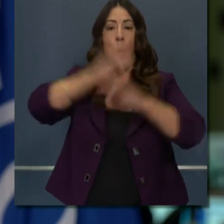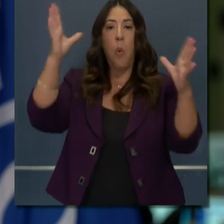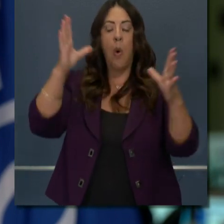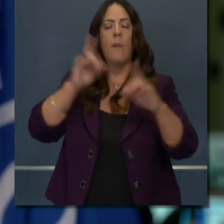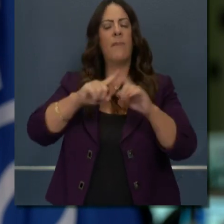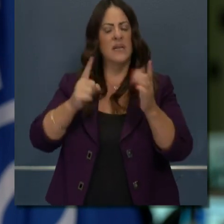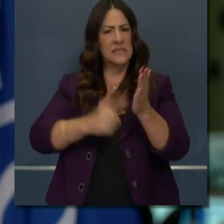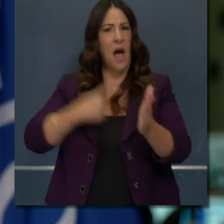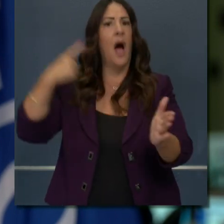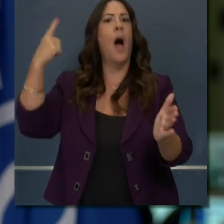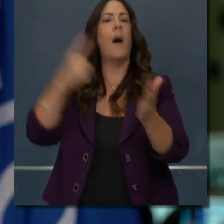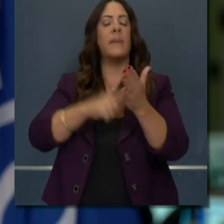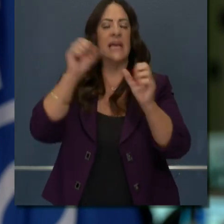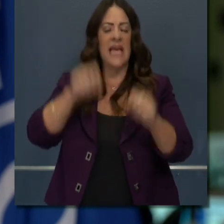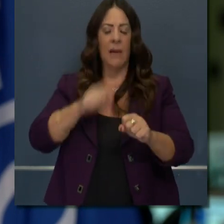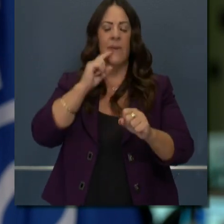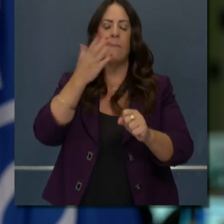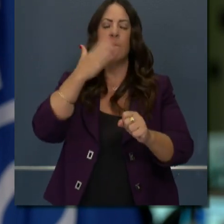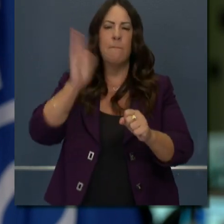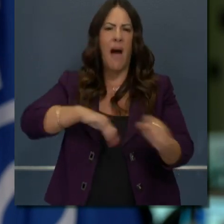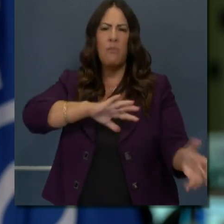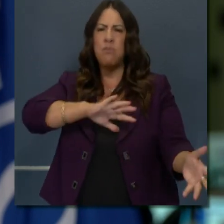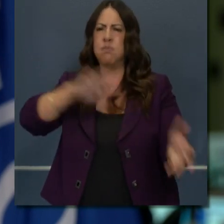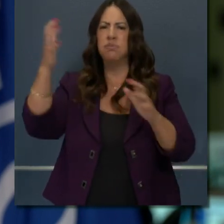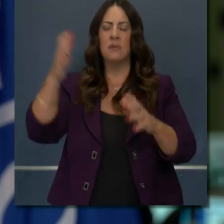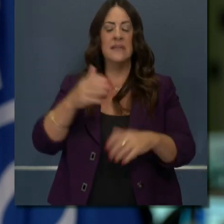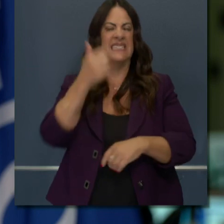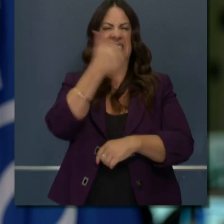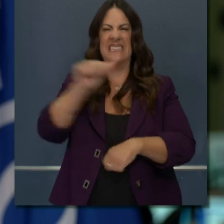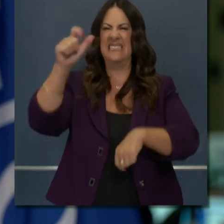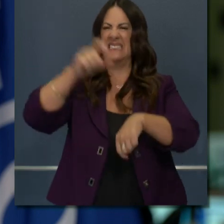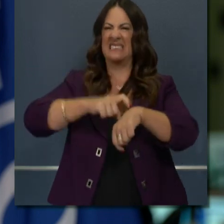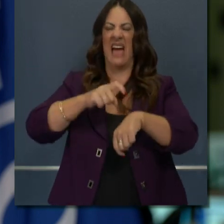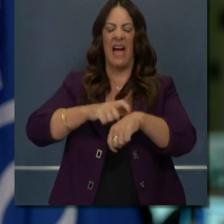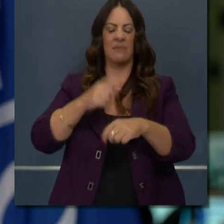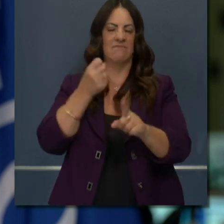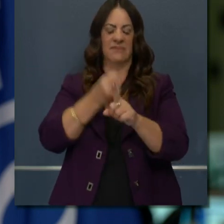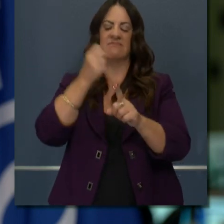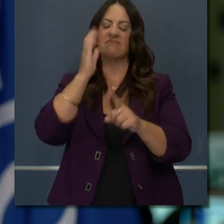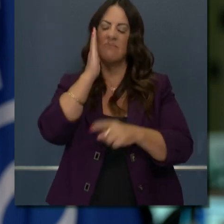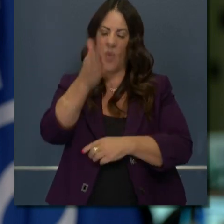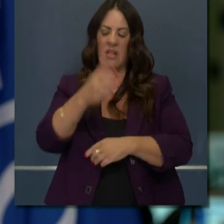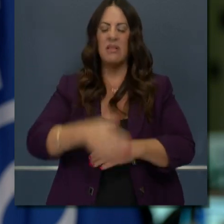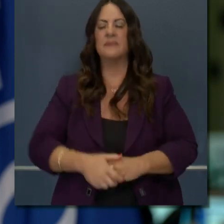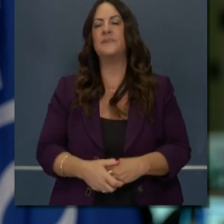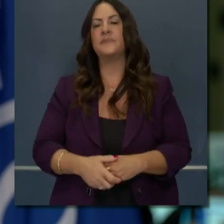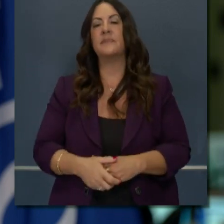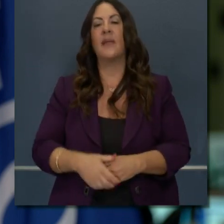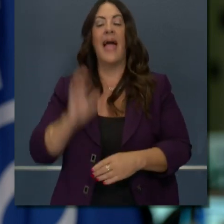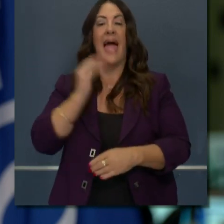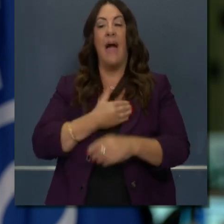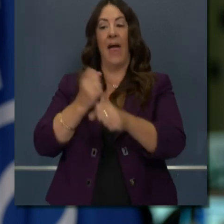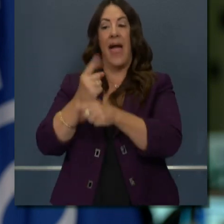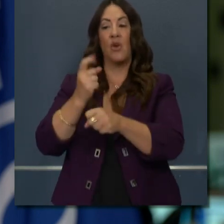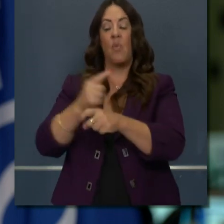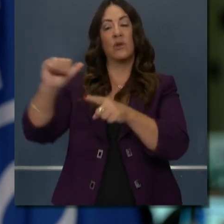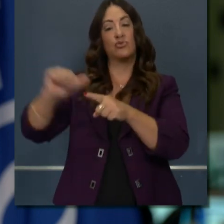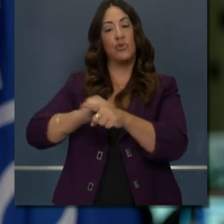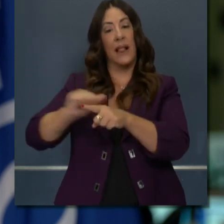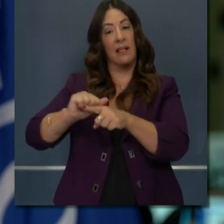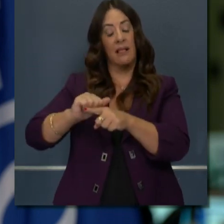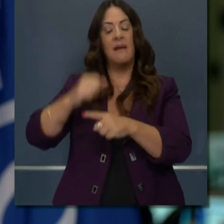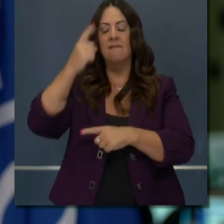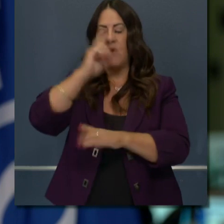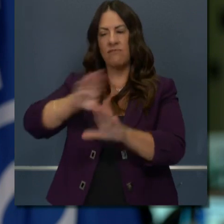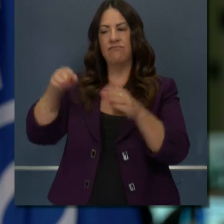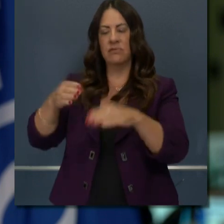some of them historically, we know that earthquakes can happen at any time. The annual Shakeout drill was something that we started here as a way